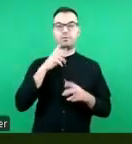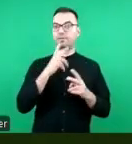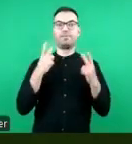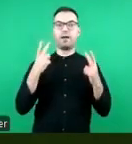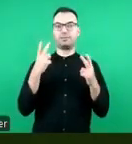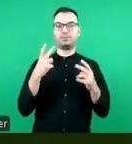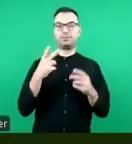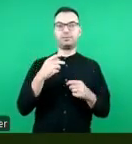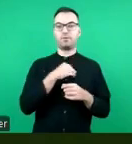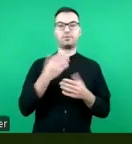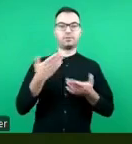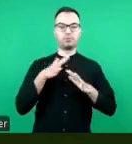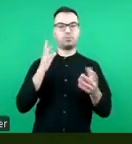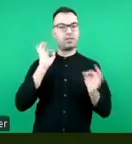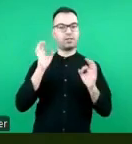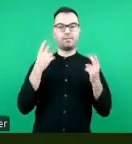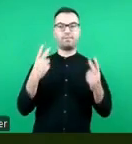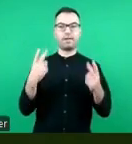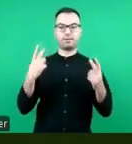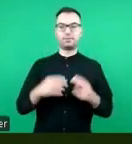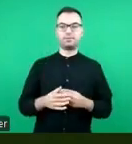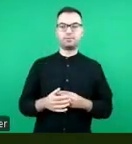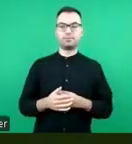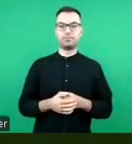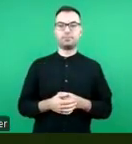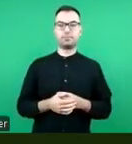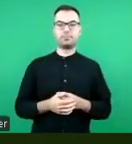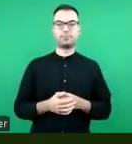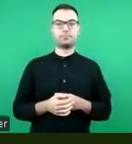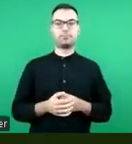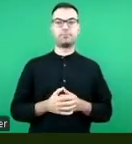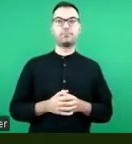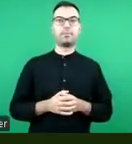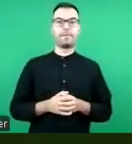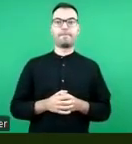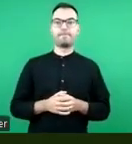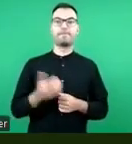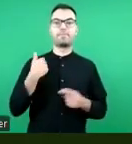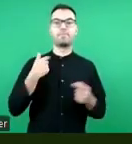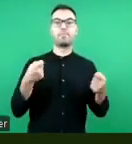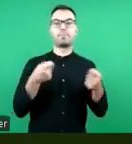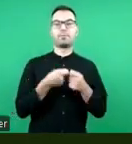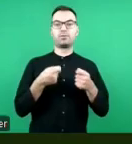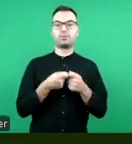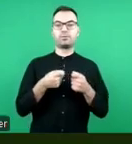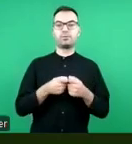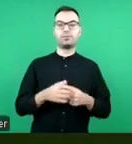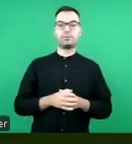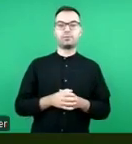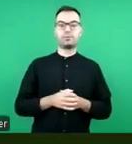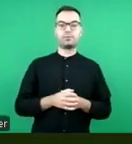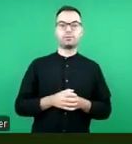in providing data, and I had the great opportunity to work together with An Chao